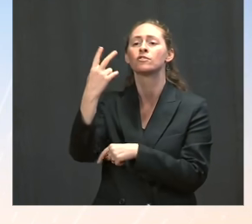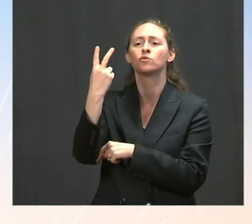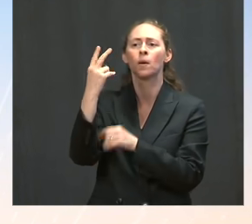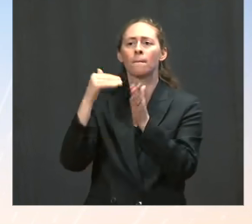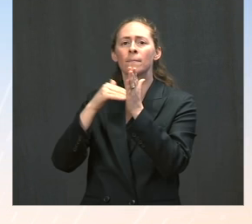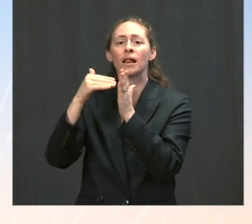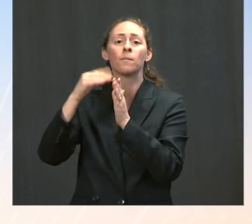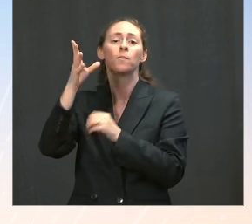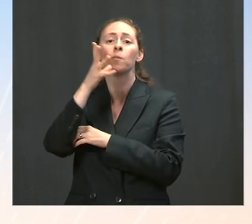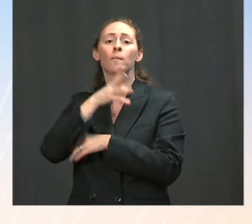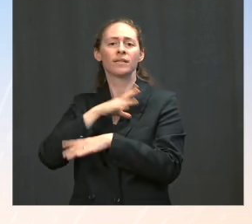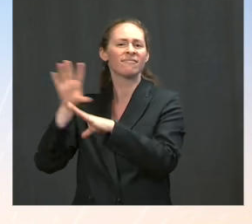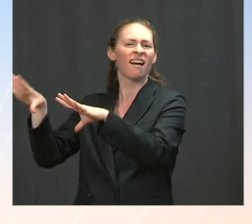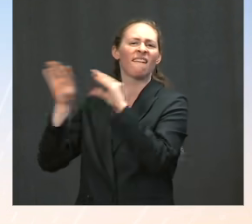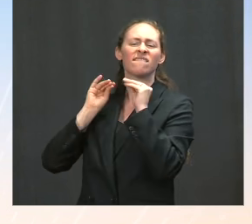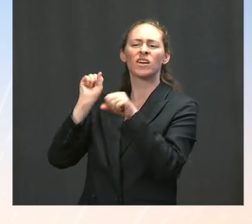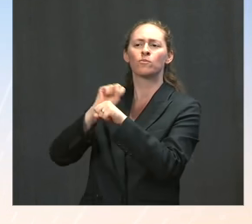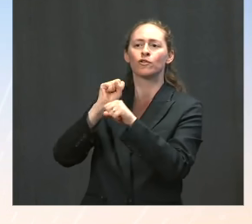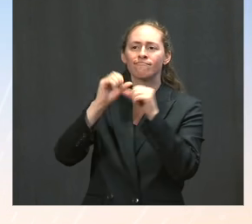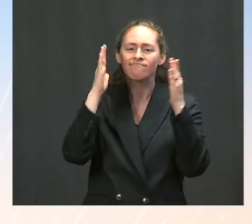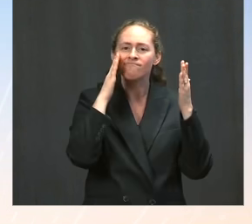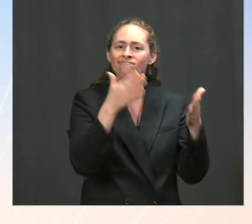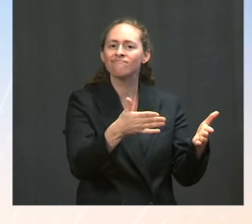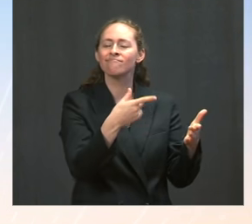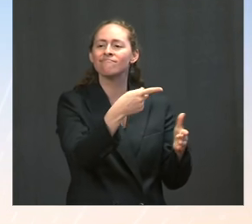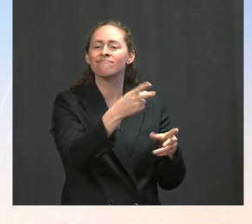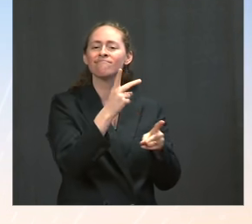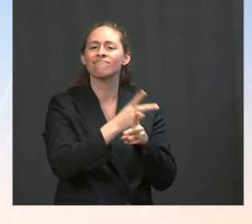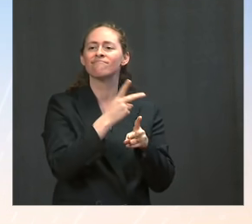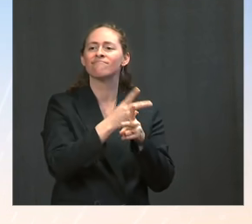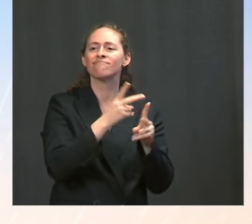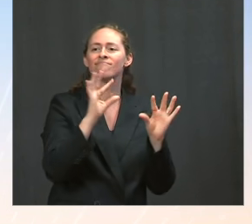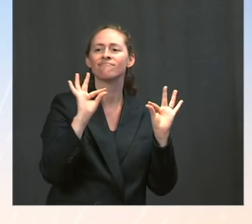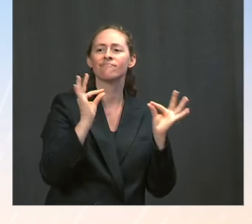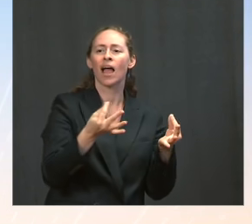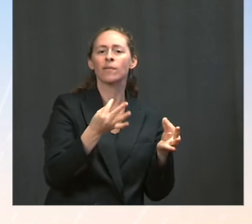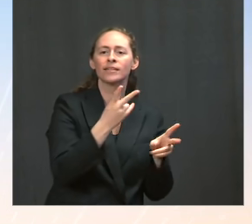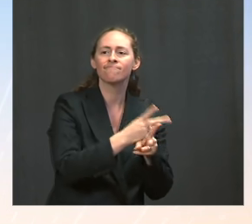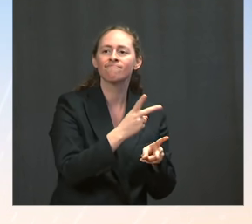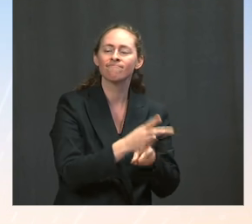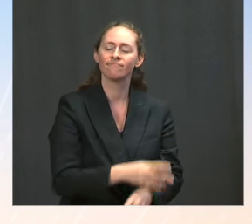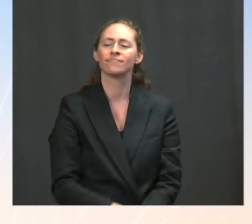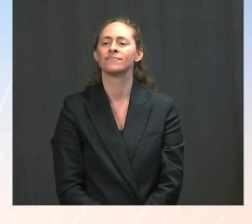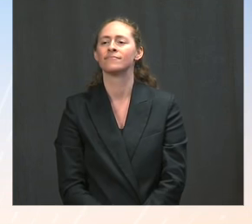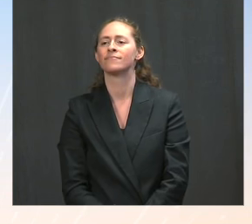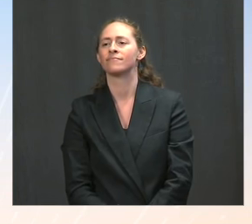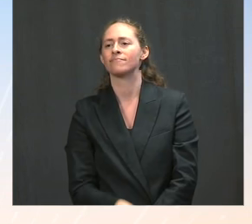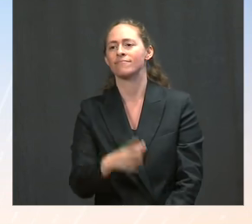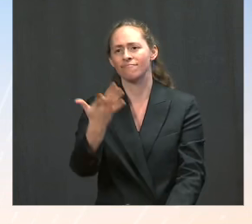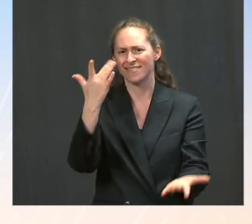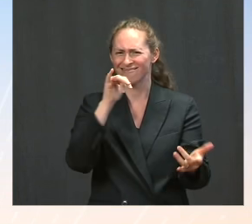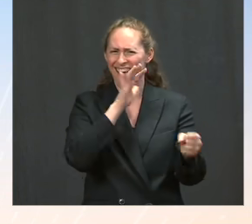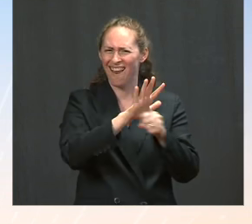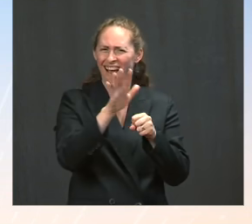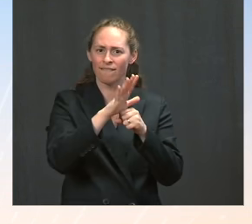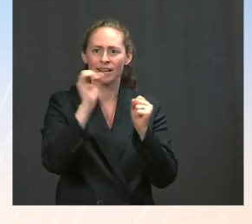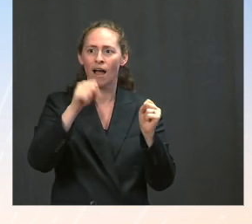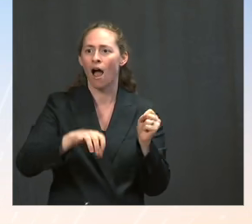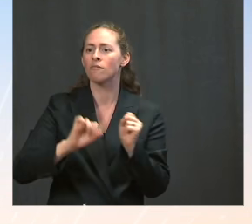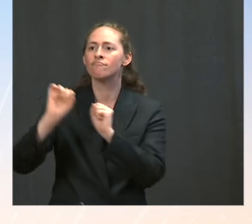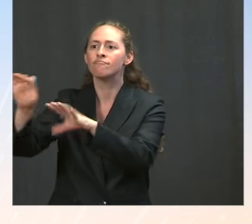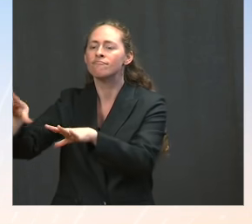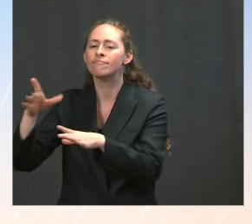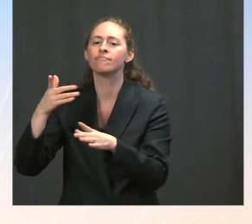because of lack of affordable child care and paid leave. So ensuring that these $3 billion are